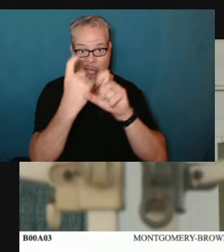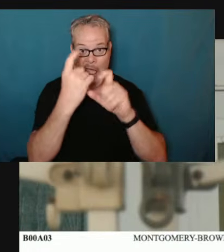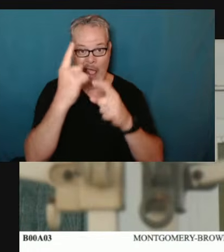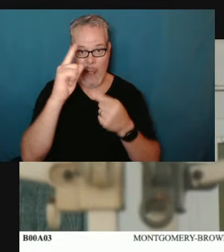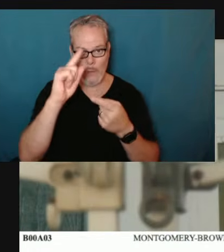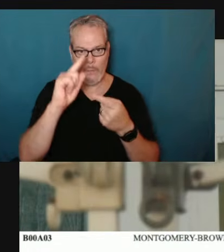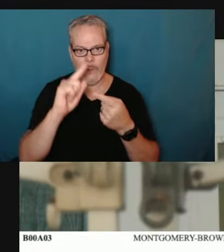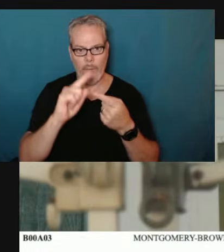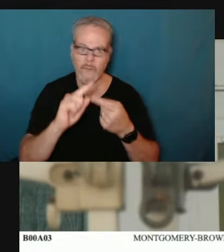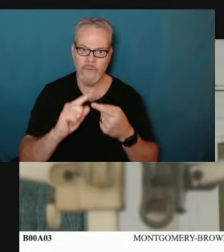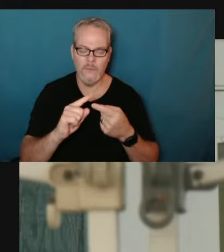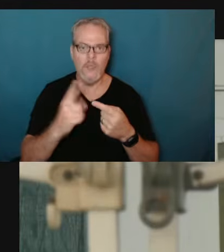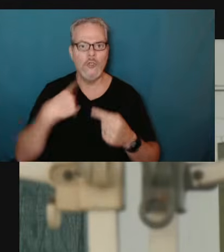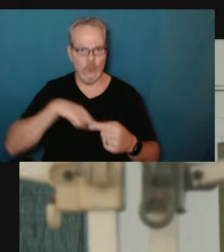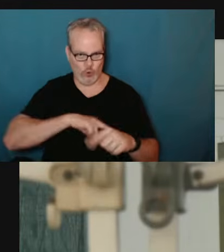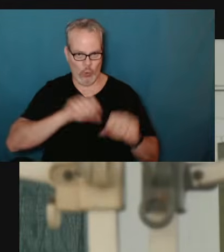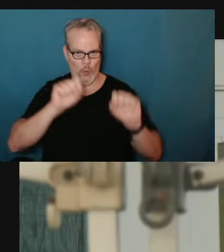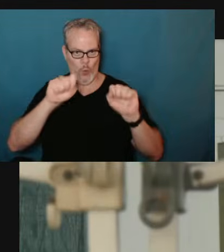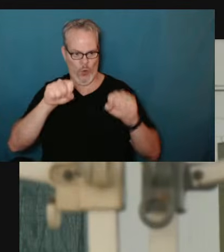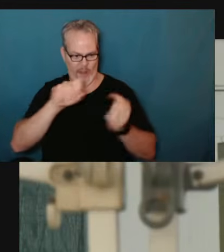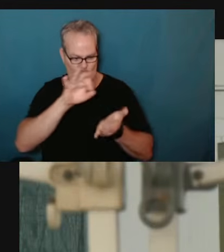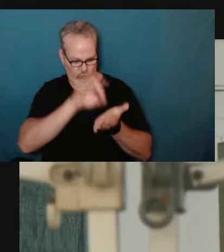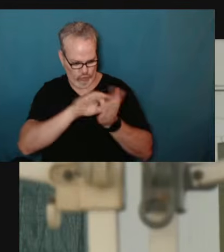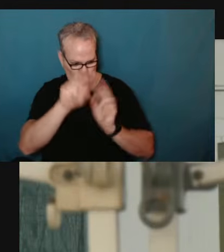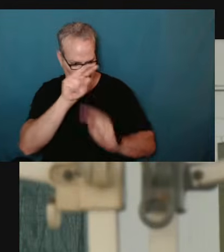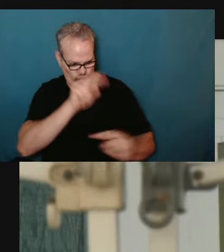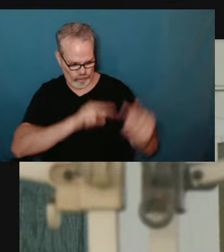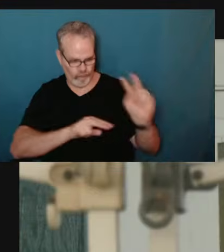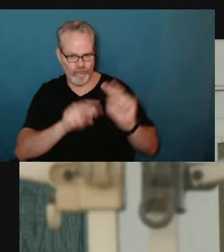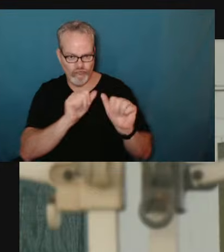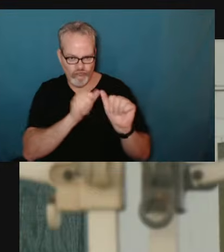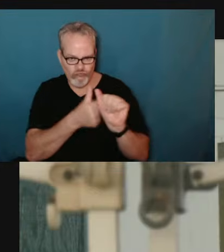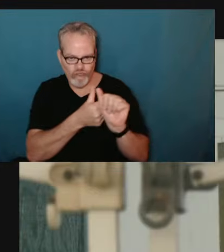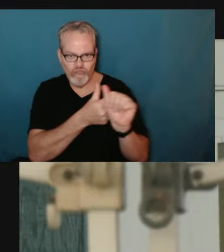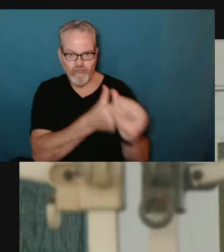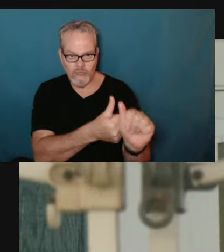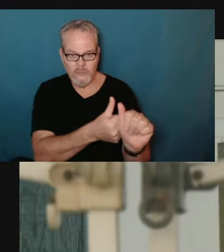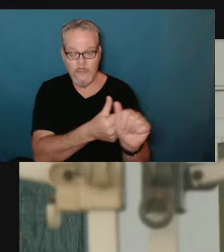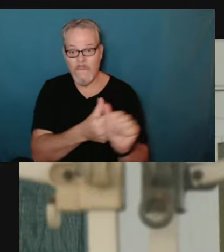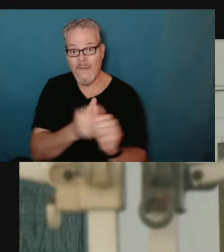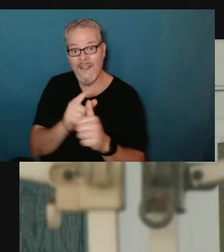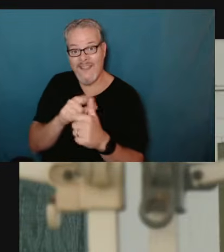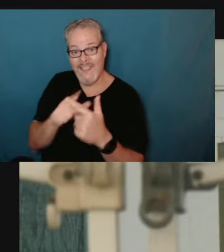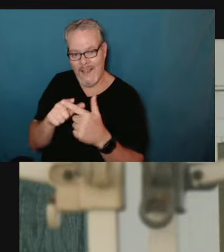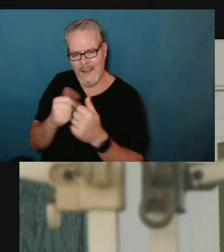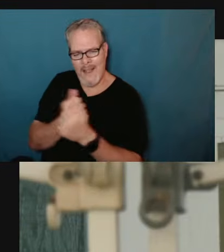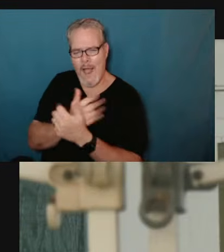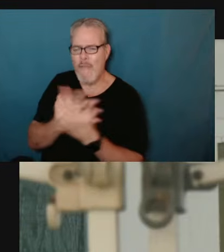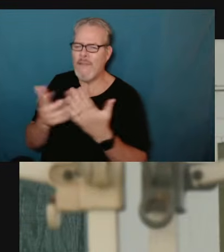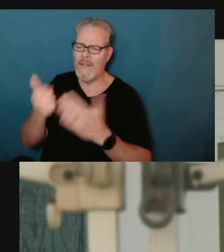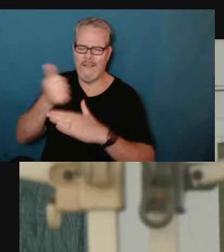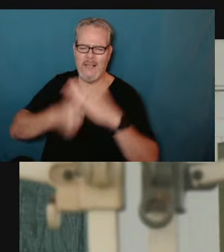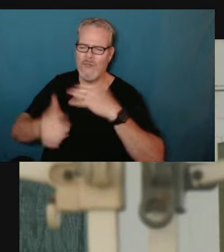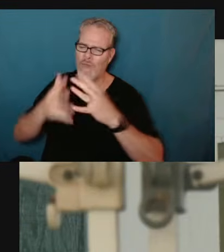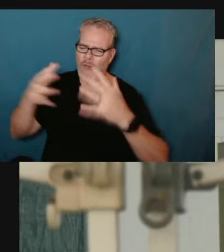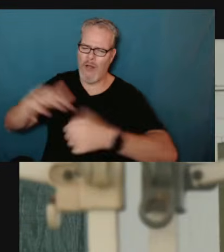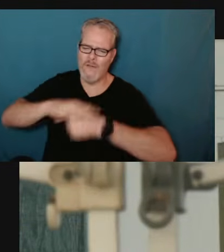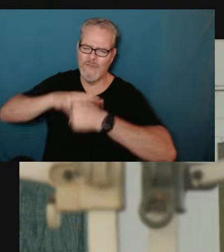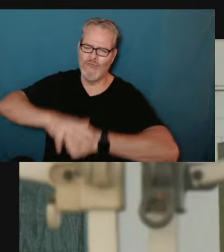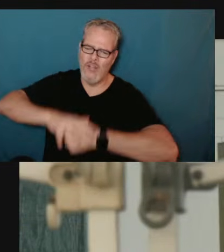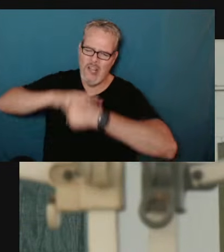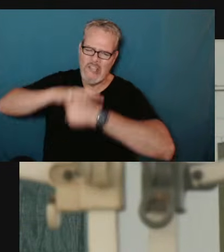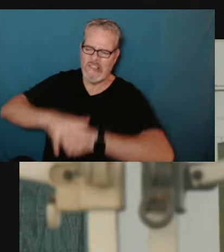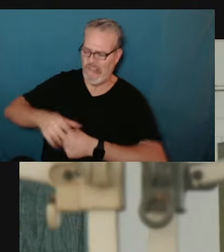these. And then when 2018, so the whole system was under pressure, under stress. And so then you